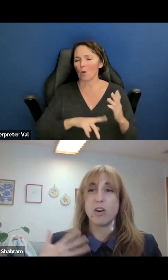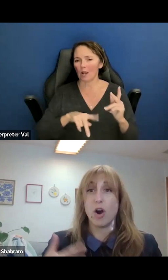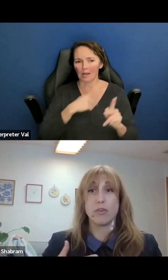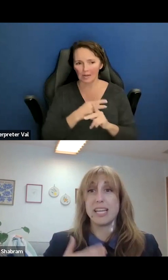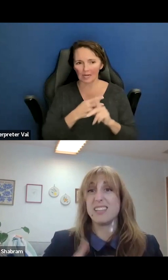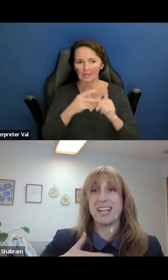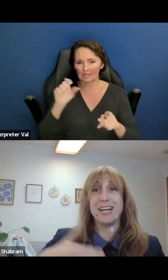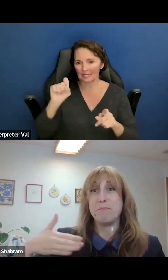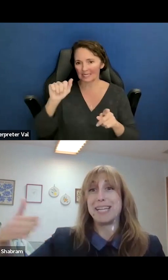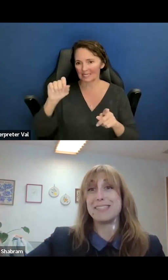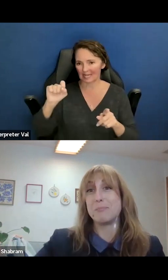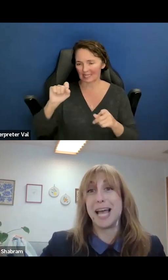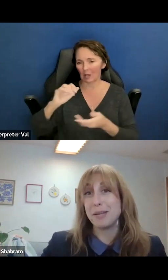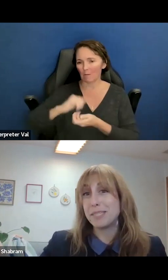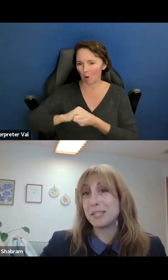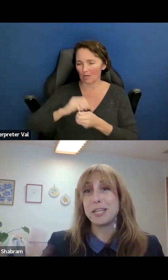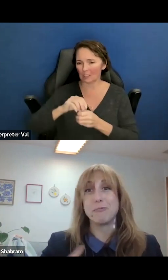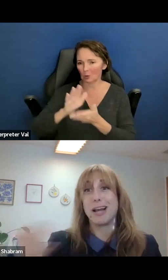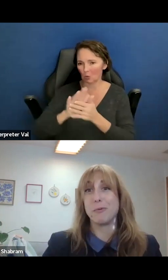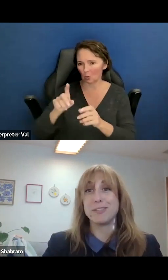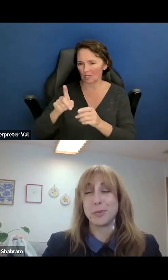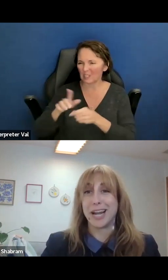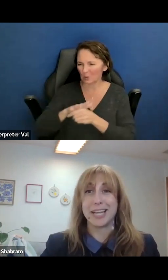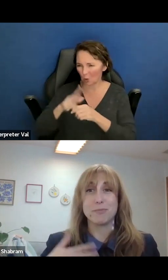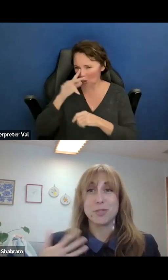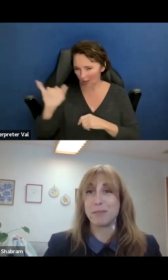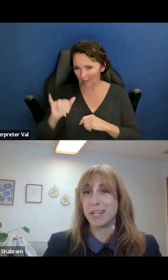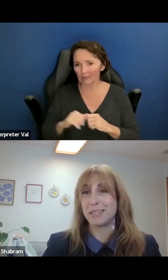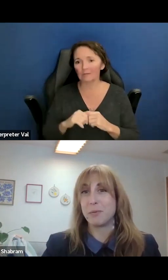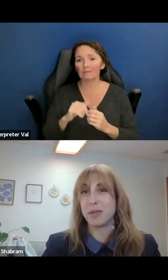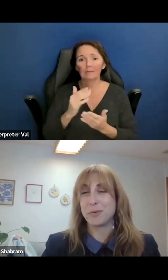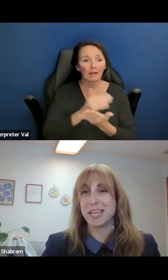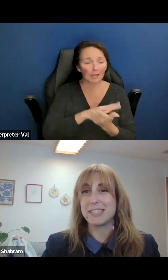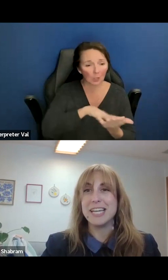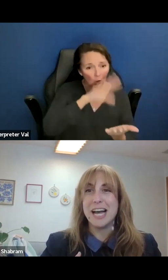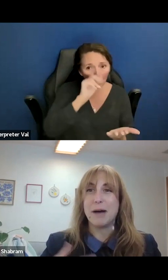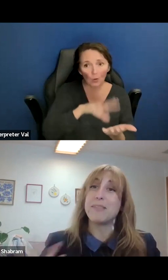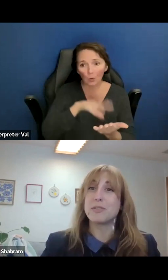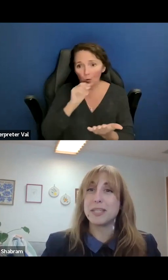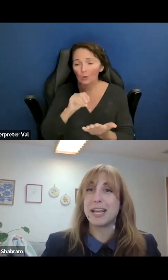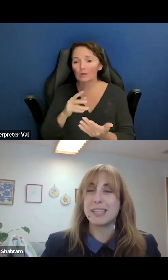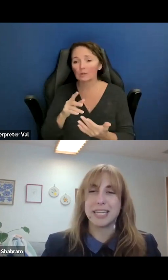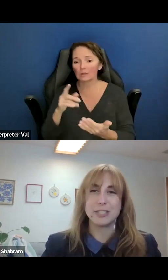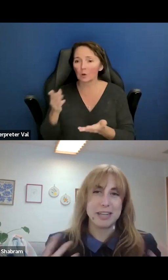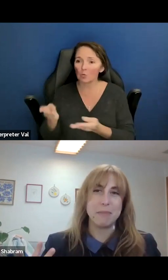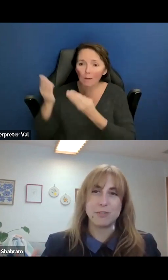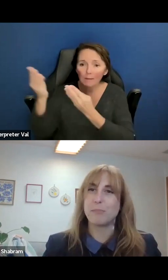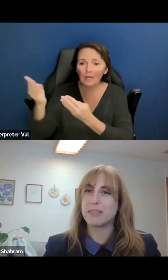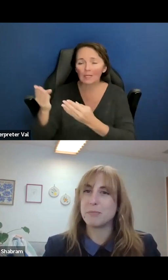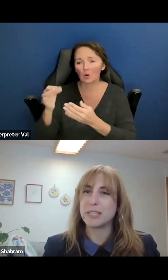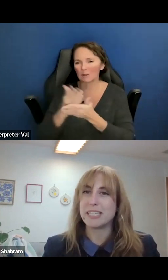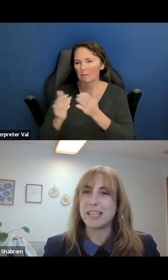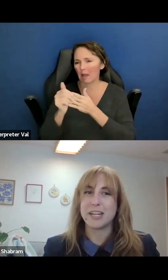who are here are already like many steps ahead potentially of where I was when I started muddling my way through this. And that's really exciting just to